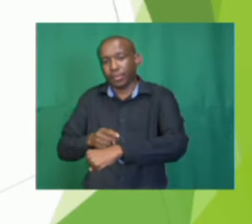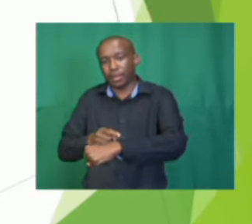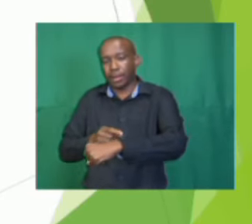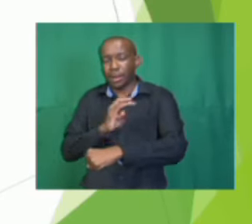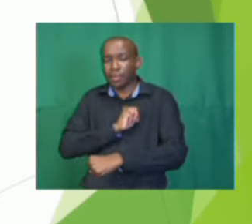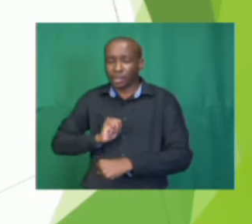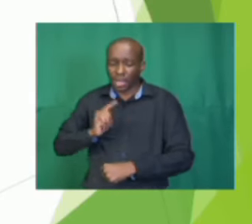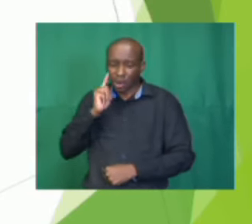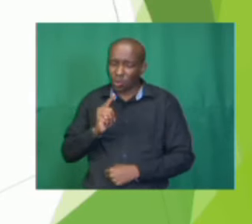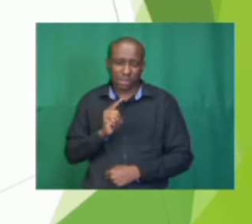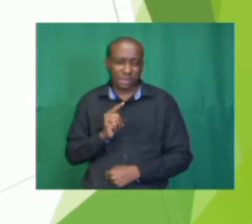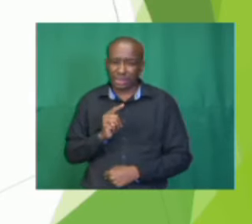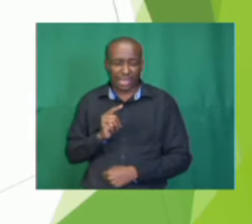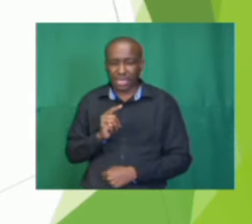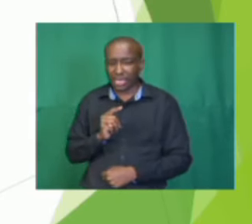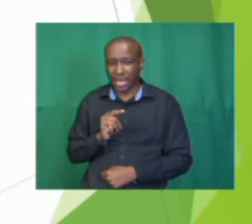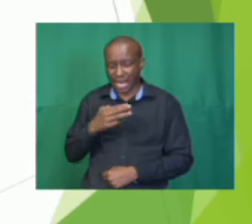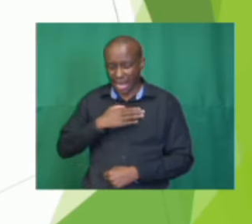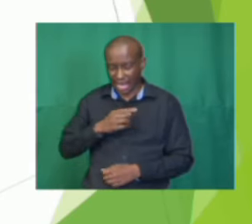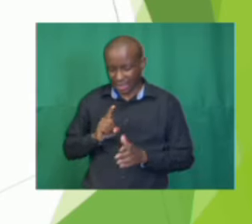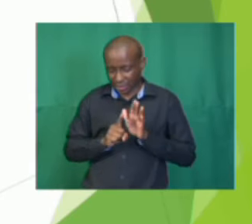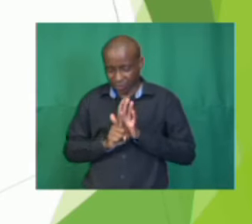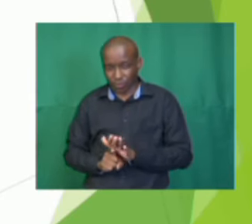them from the Roman rule.